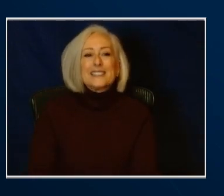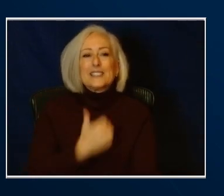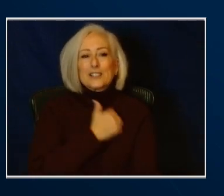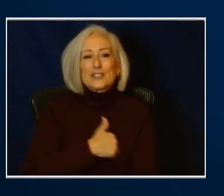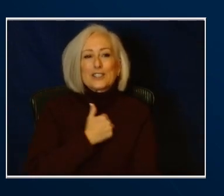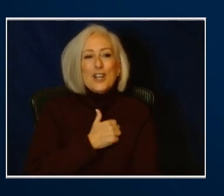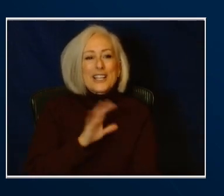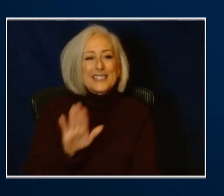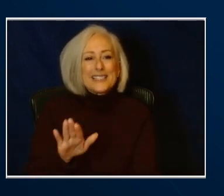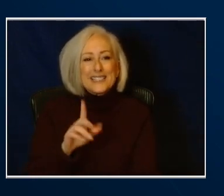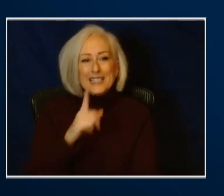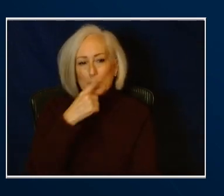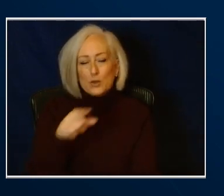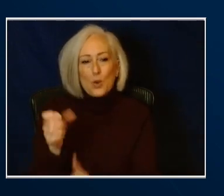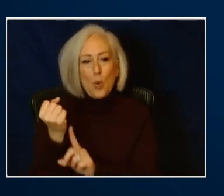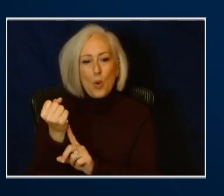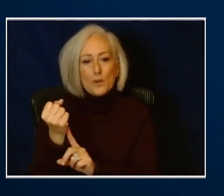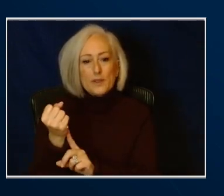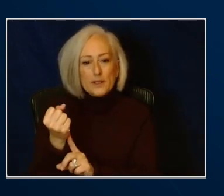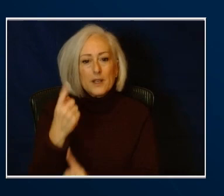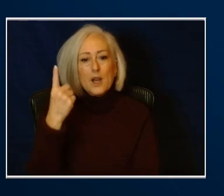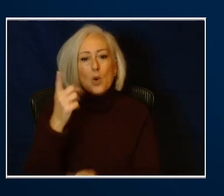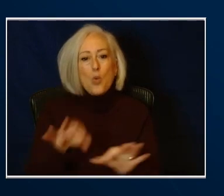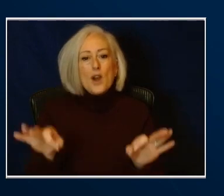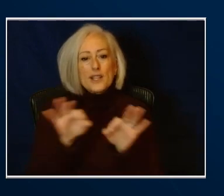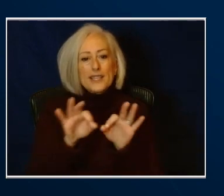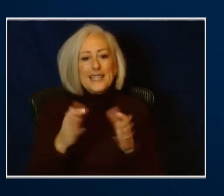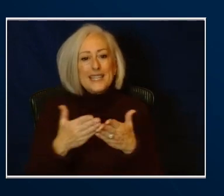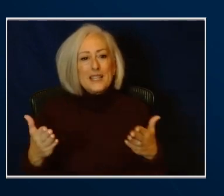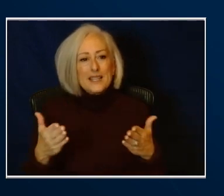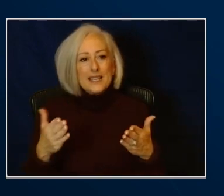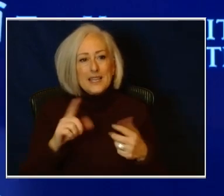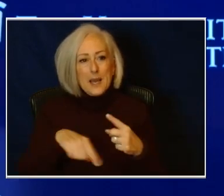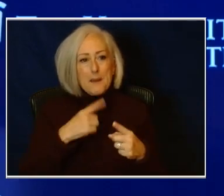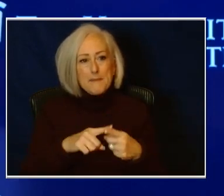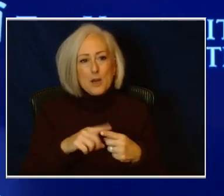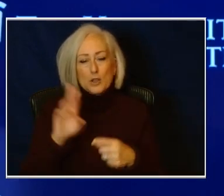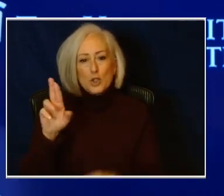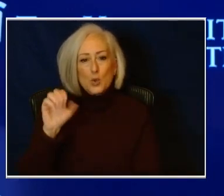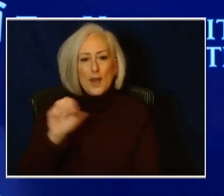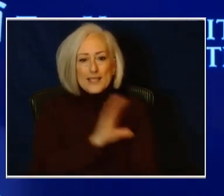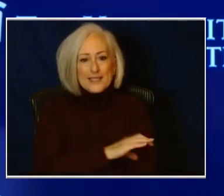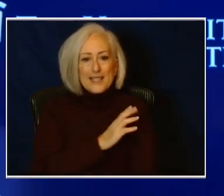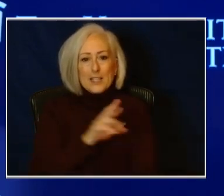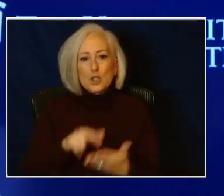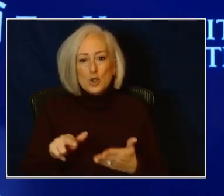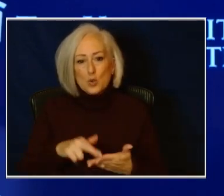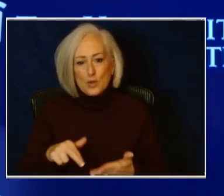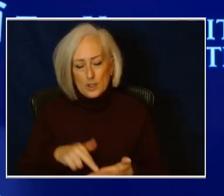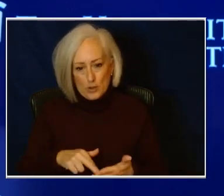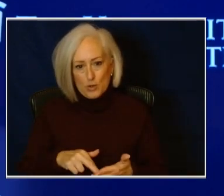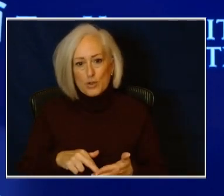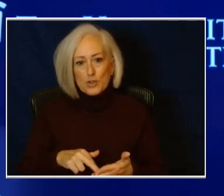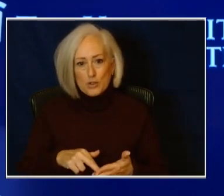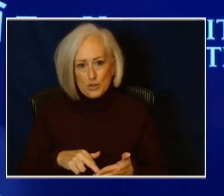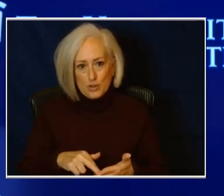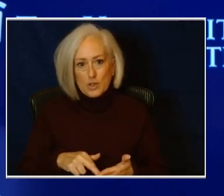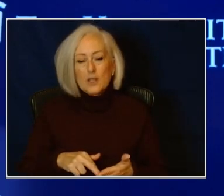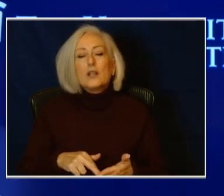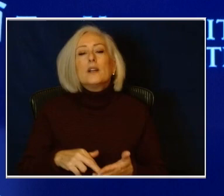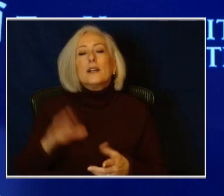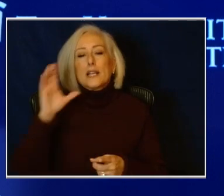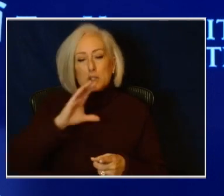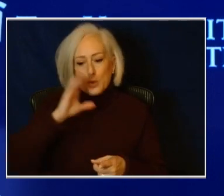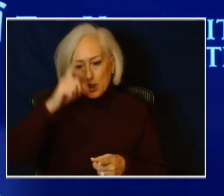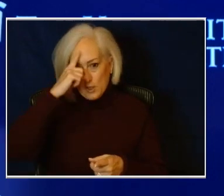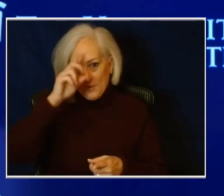just a moment and say that one of the keys about U.S. clinical research is that we study and look so hard for patient